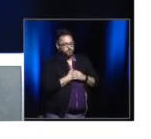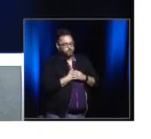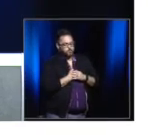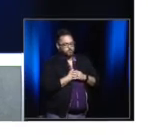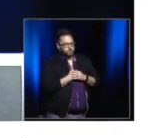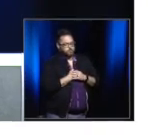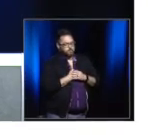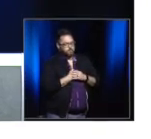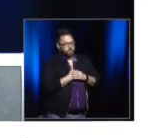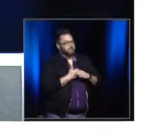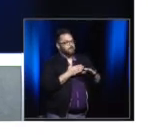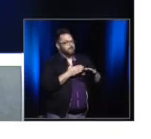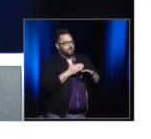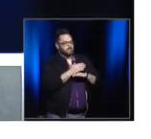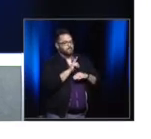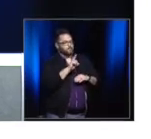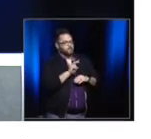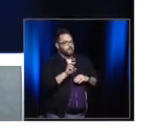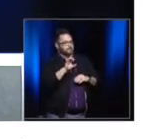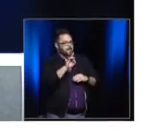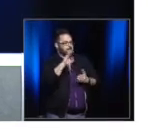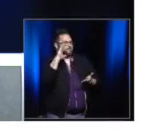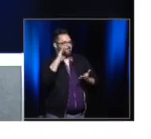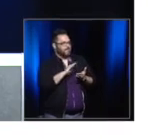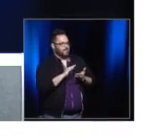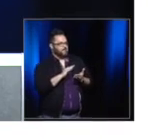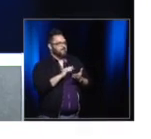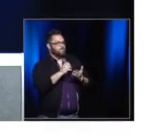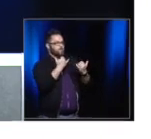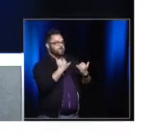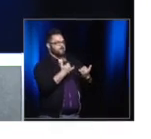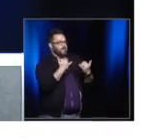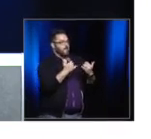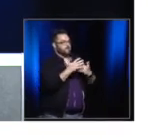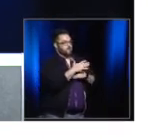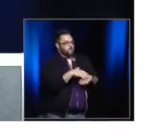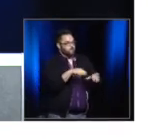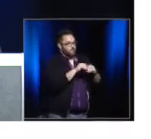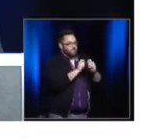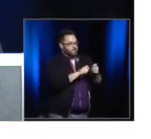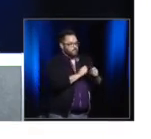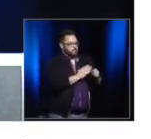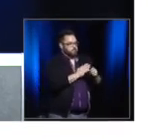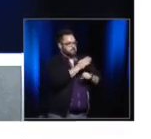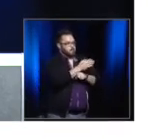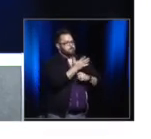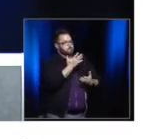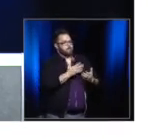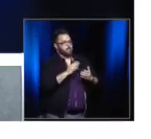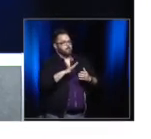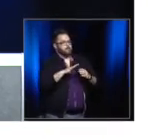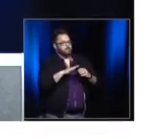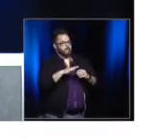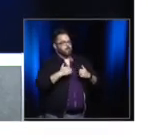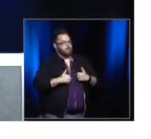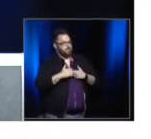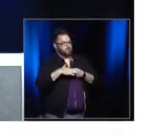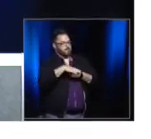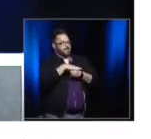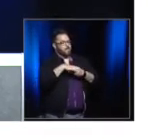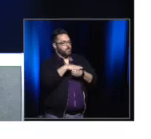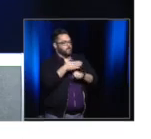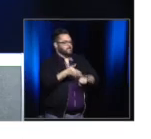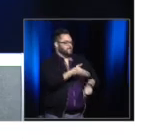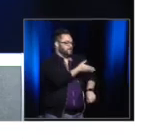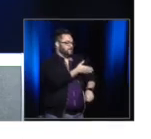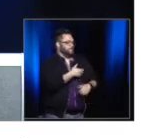that shown after 2008. With the removal of fishing pressure, maybe there's some ecosystem restoration, but unfortunately there's no monitoring of